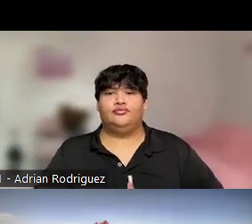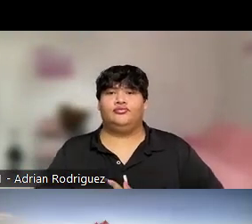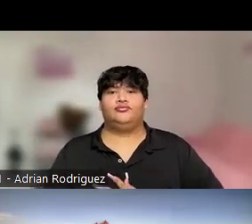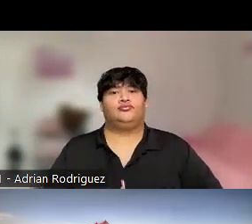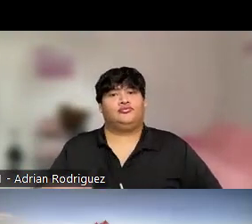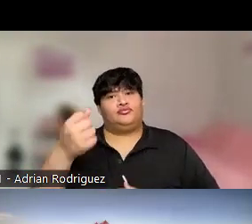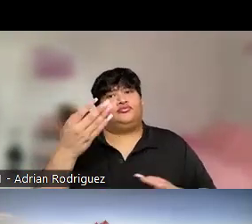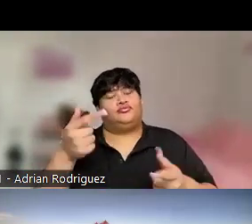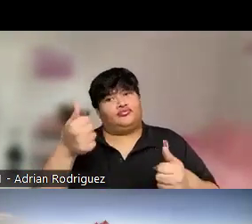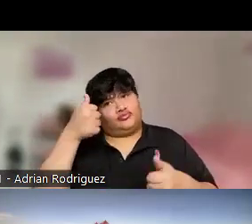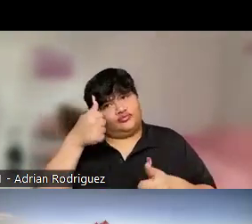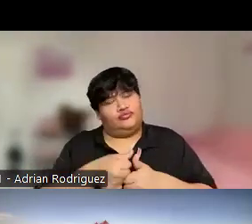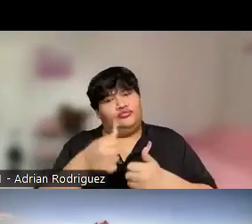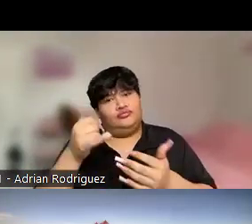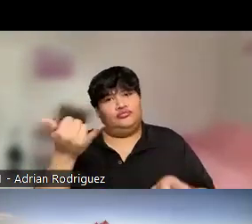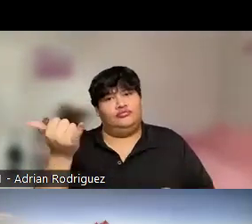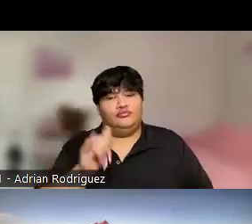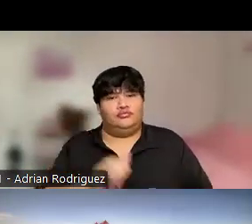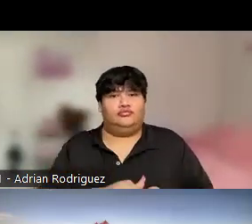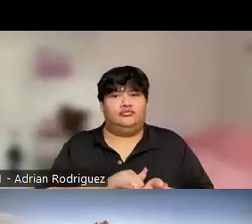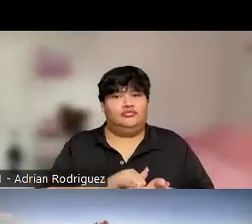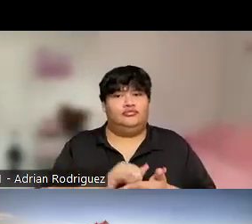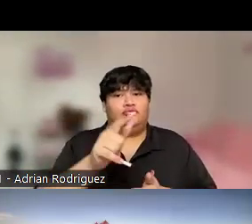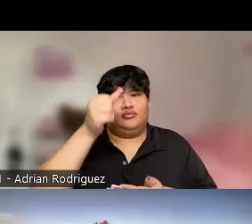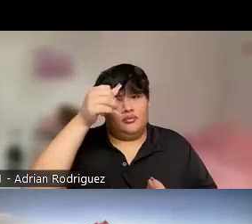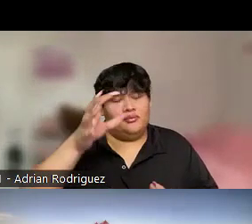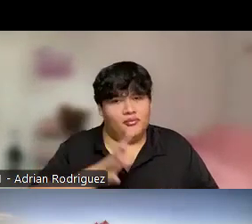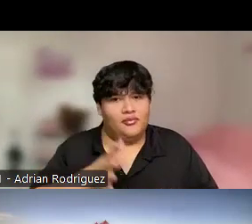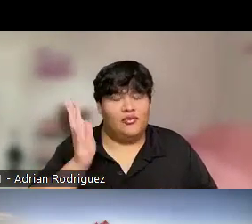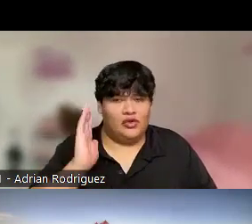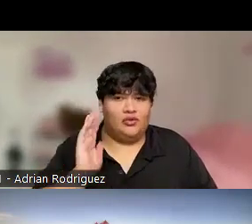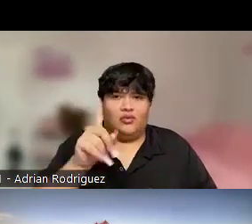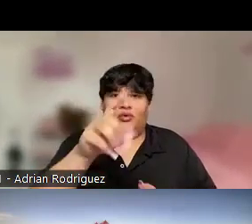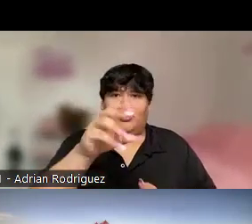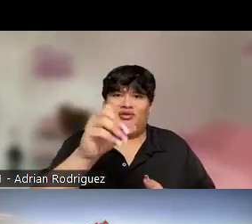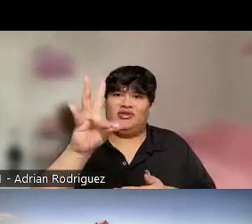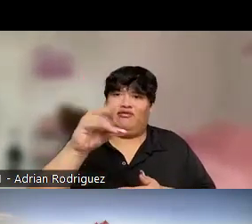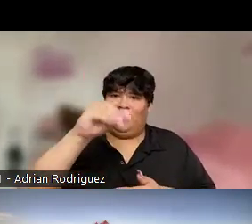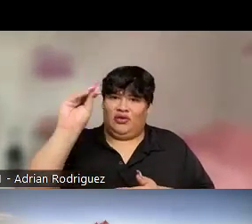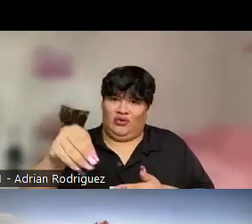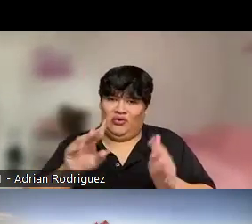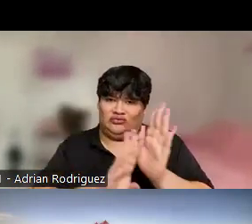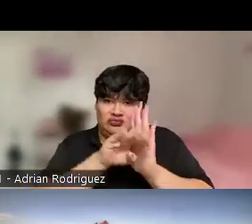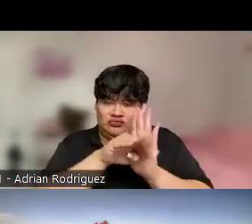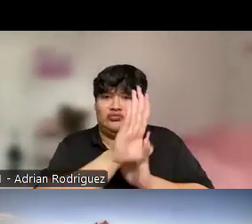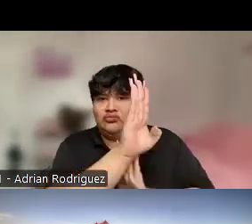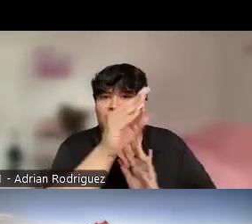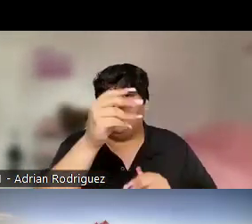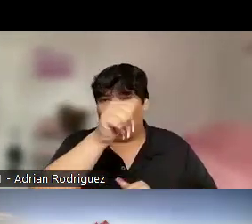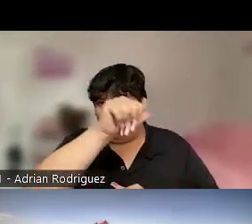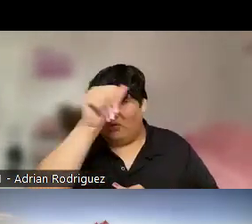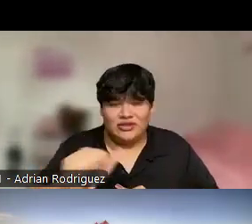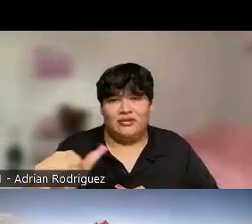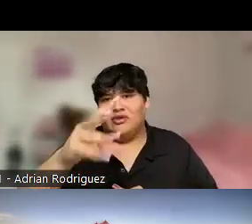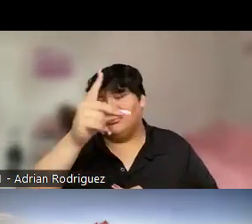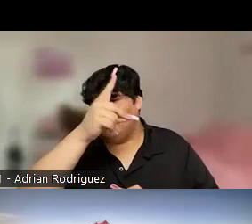So the takeaway here is that for men, there will be a 107% increase in Alzheimer's dementia